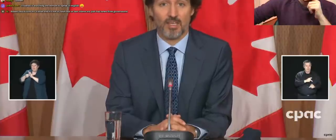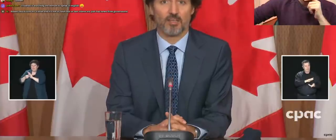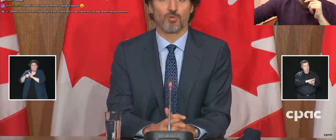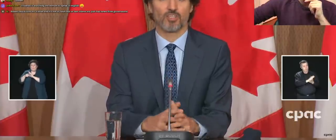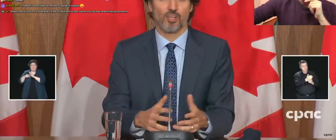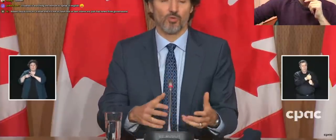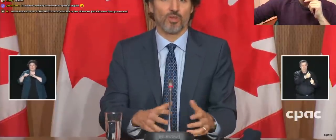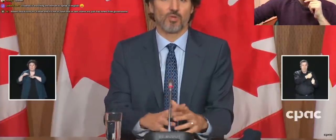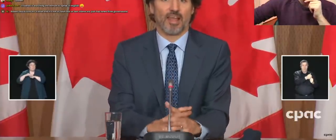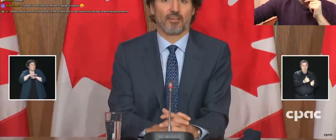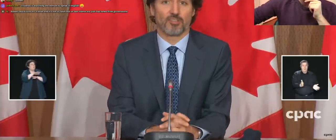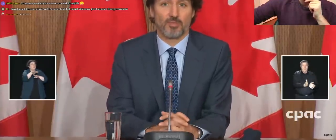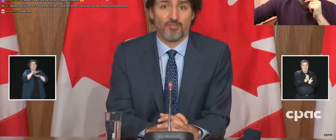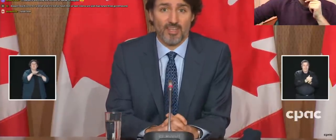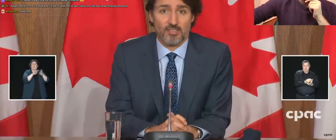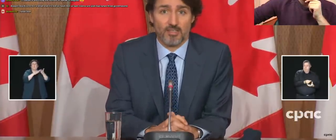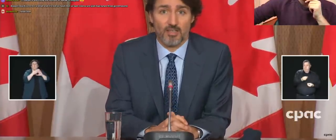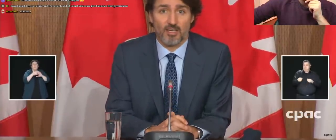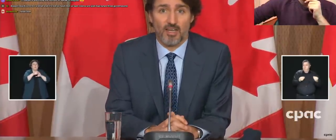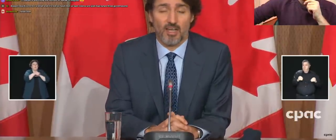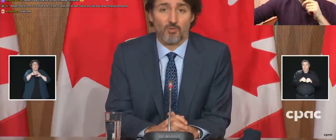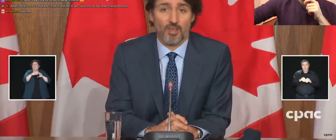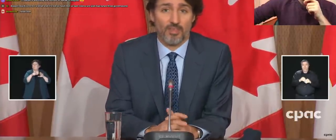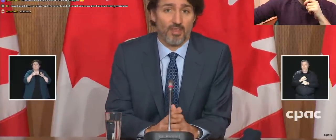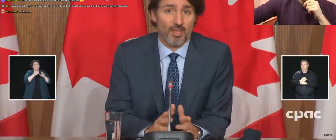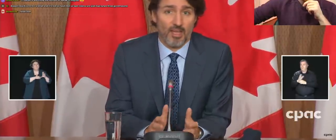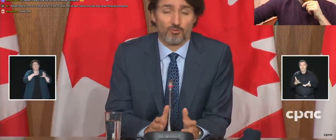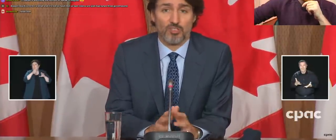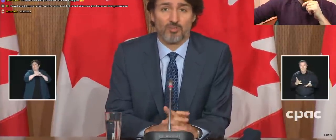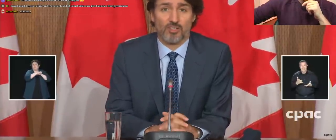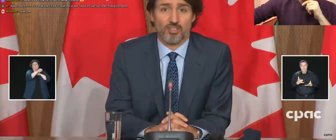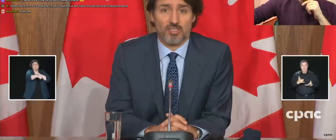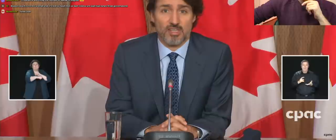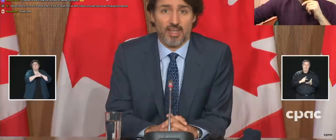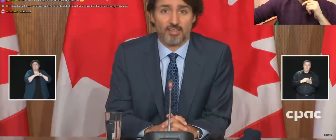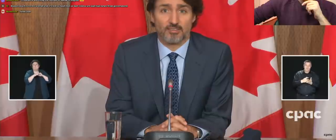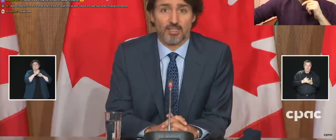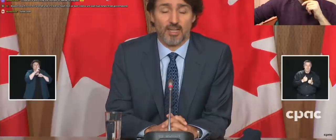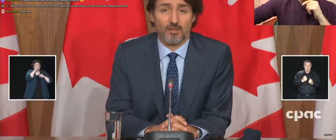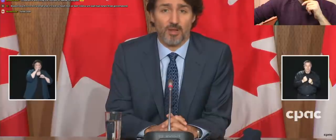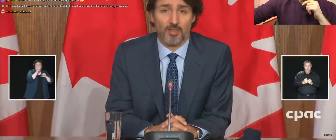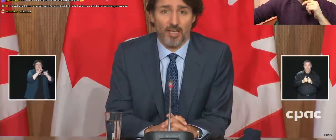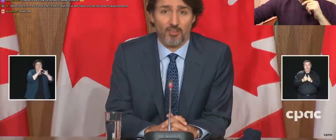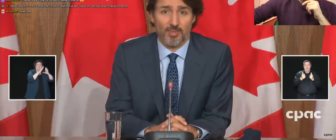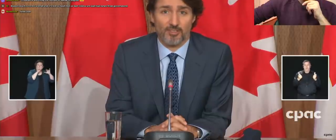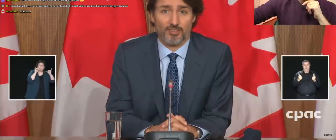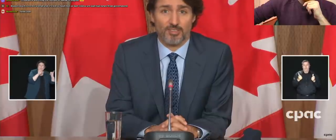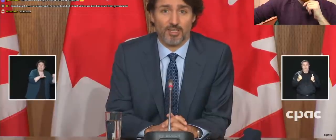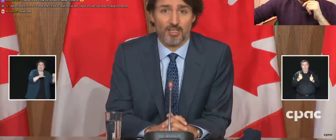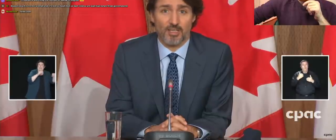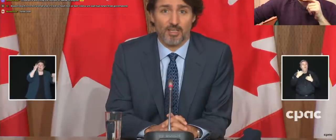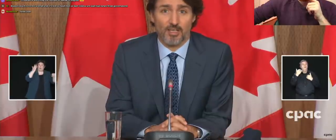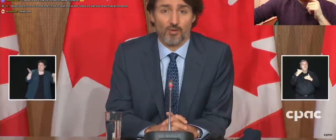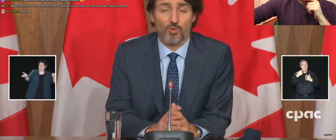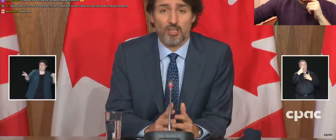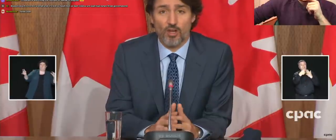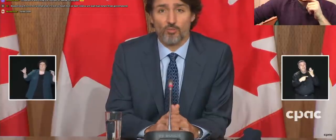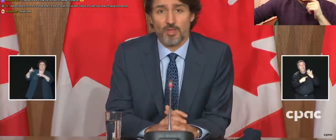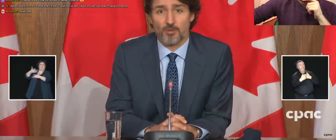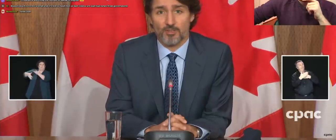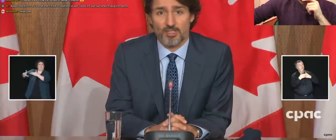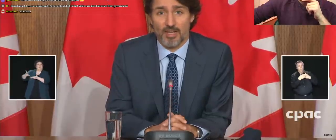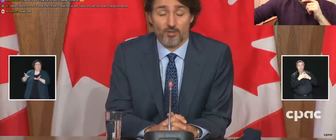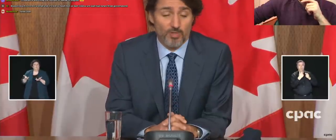time in which we will have to be faced with restrictions and public health measures. We